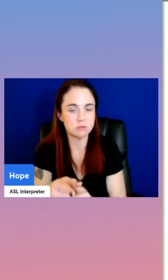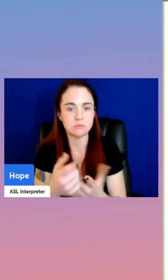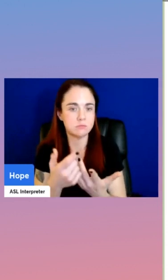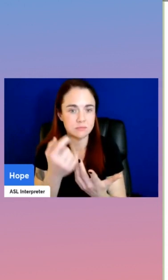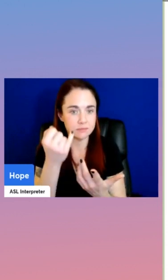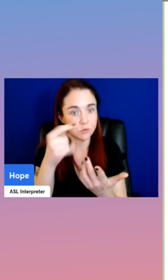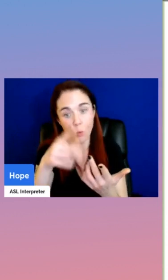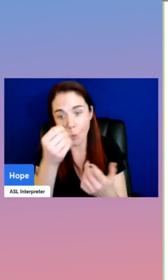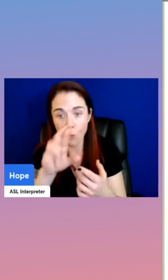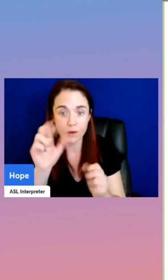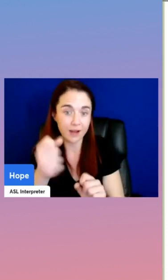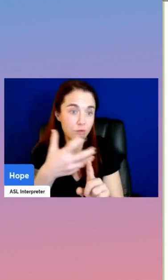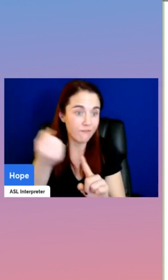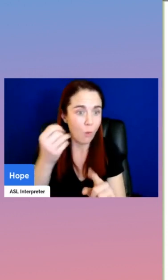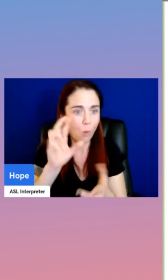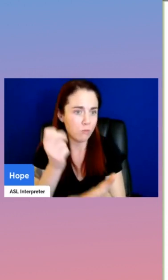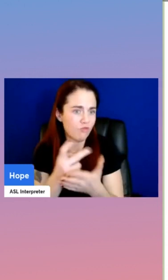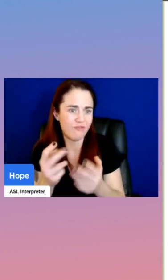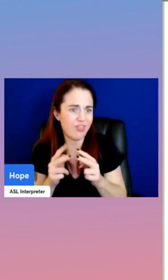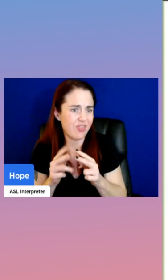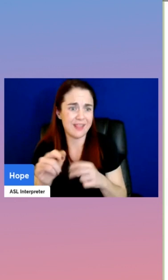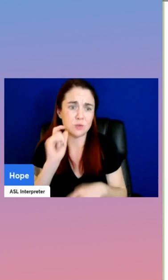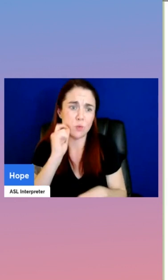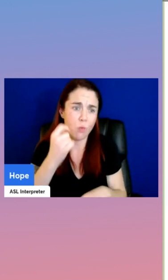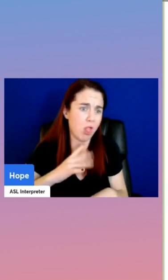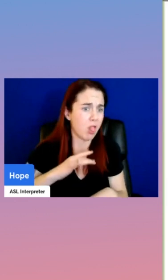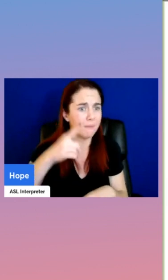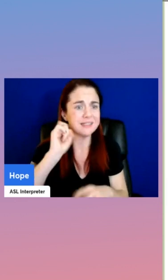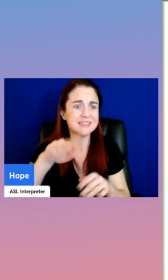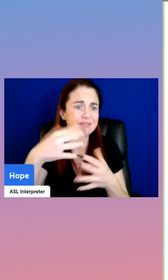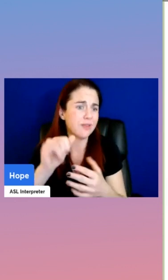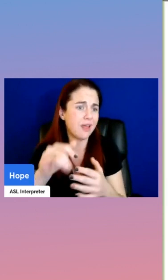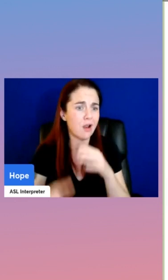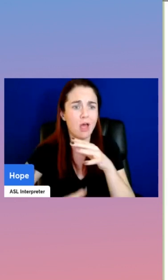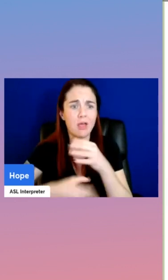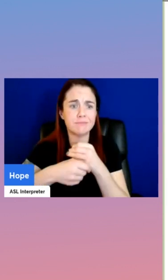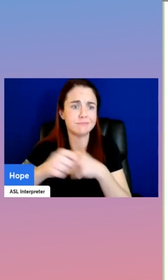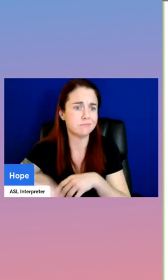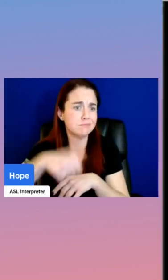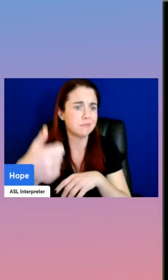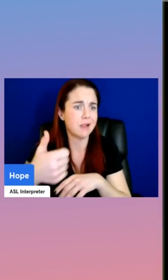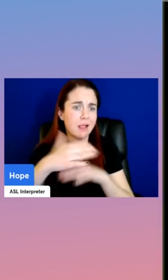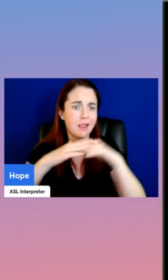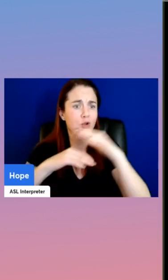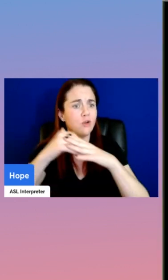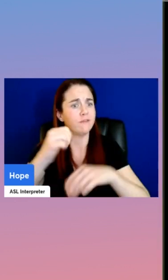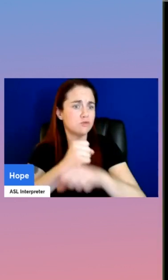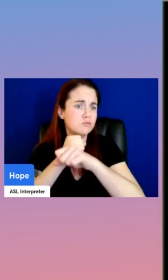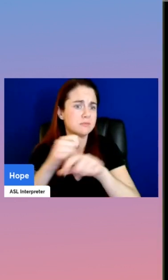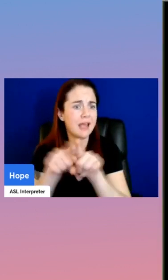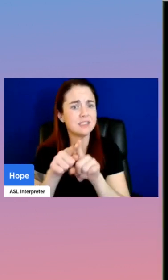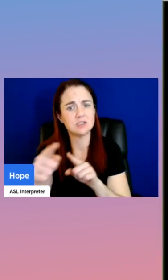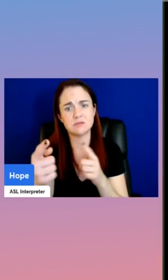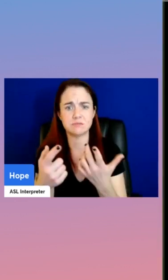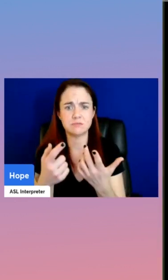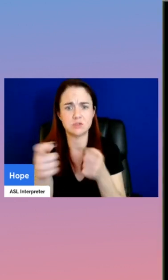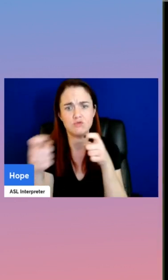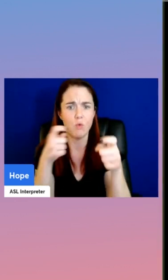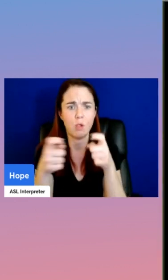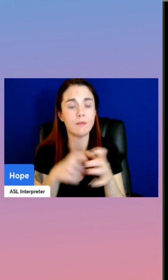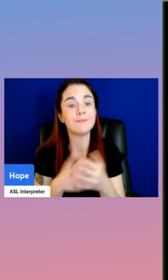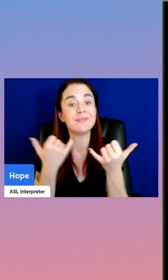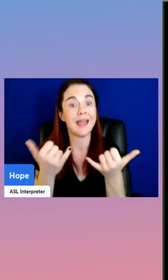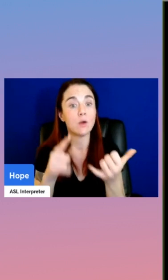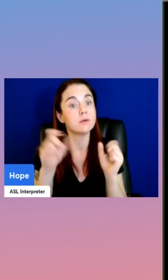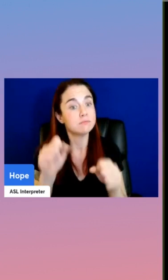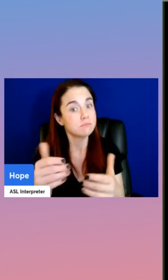revoked AMI. And this is really super cool because it gives you this additional layer of control and security. So without further ado, let's